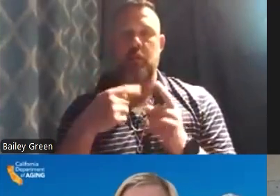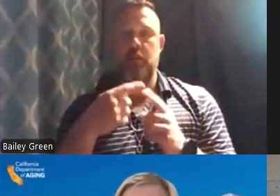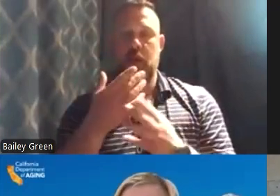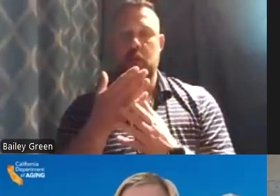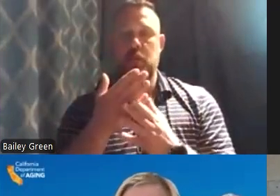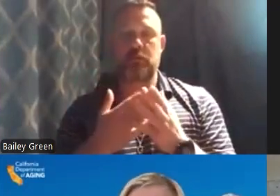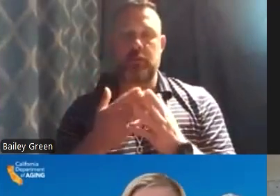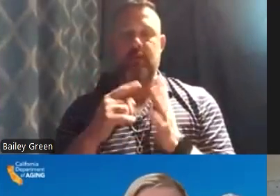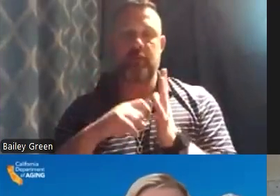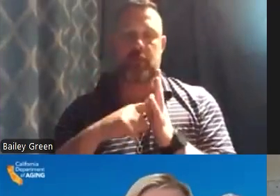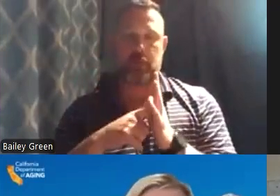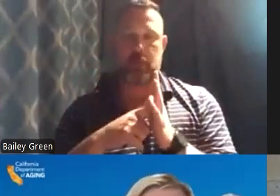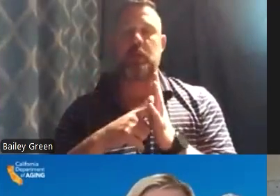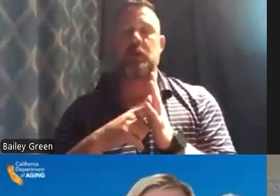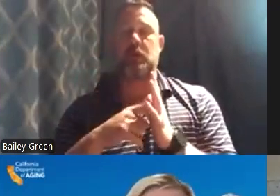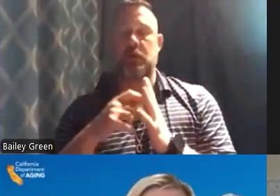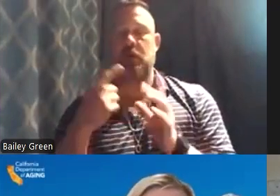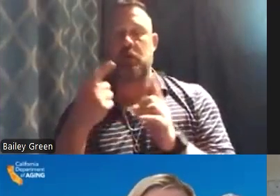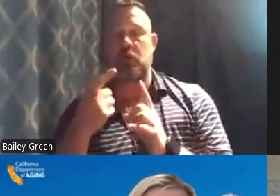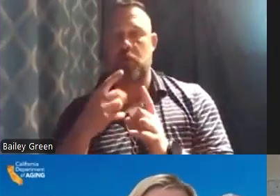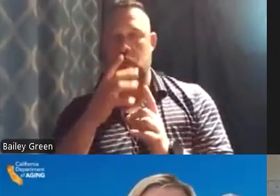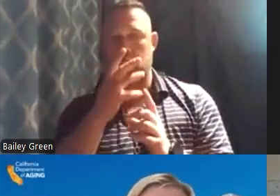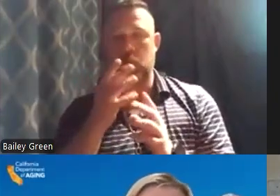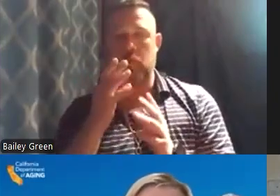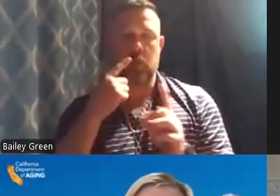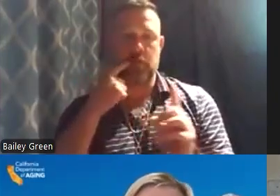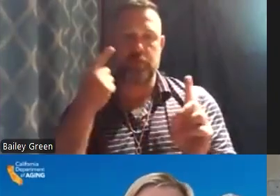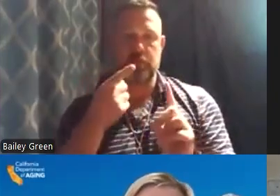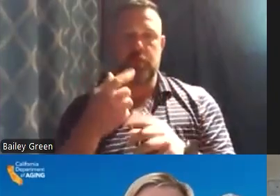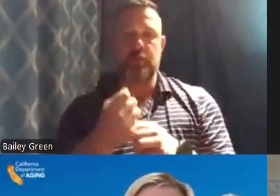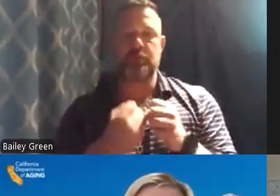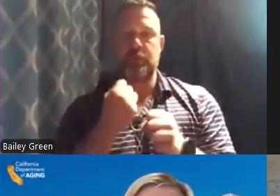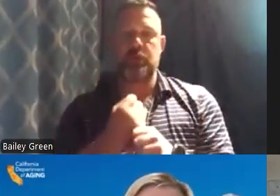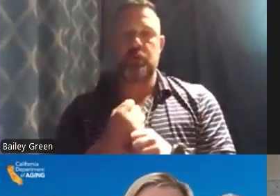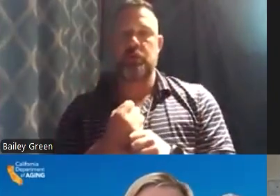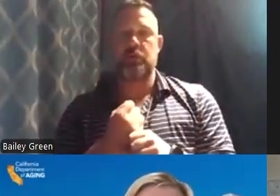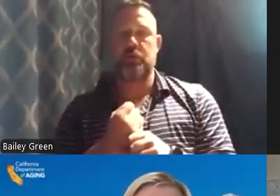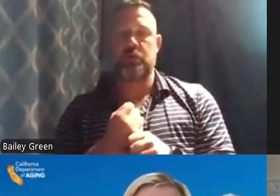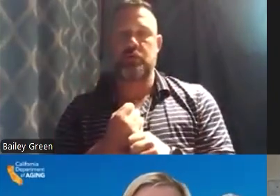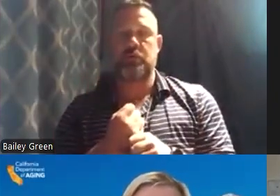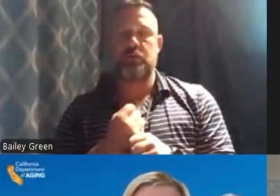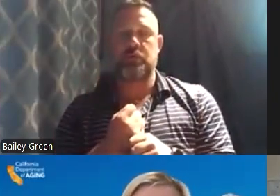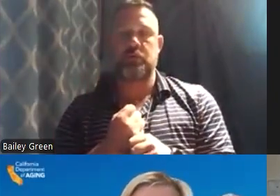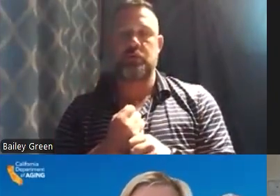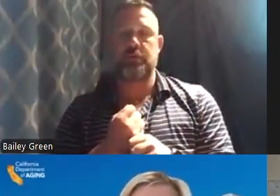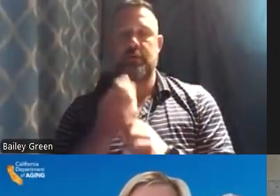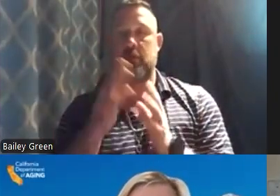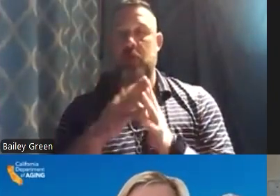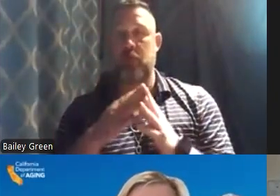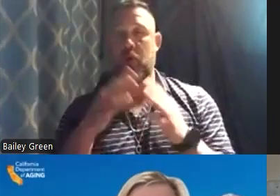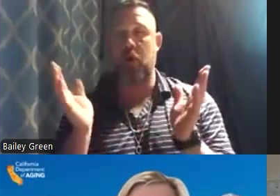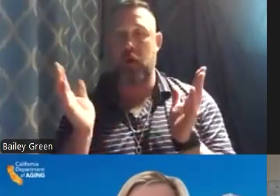the key points and key initiatives that we're going to be pursuing this year. Just very broadly